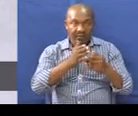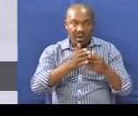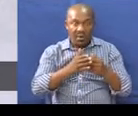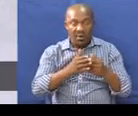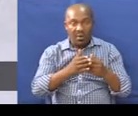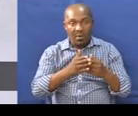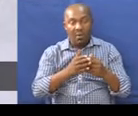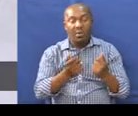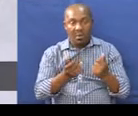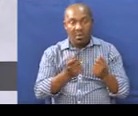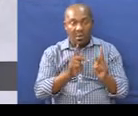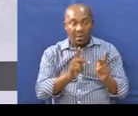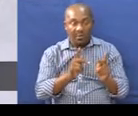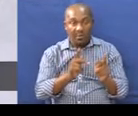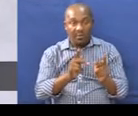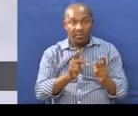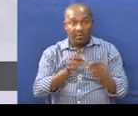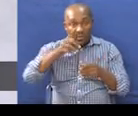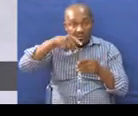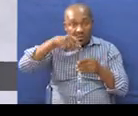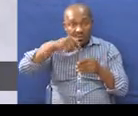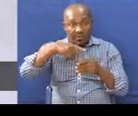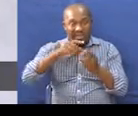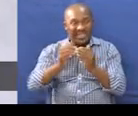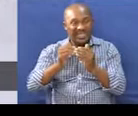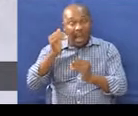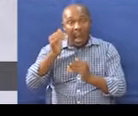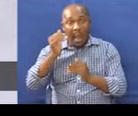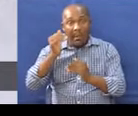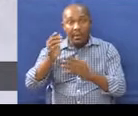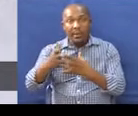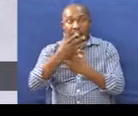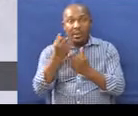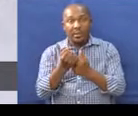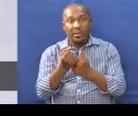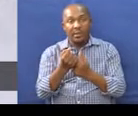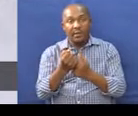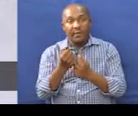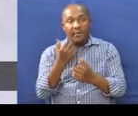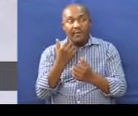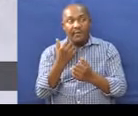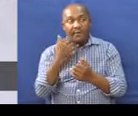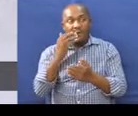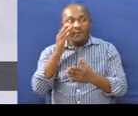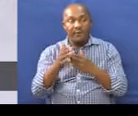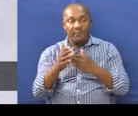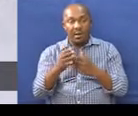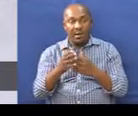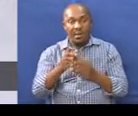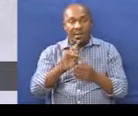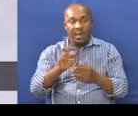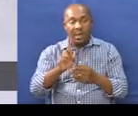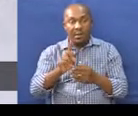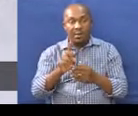if the concentration of non-reducing sugar is high, you will end up with finally the color of brick